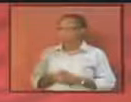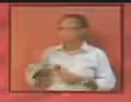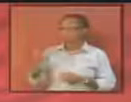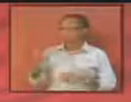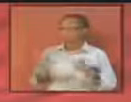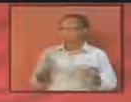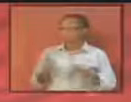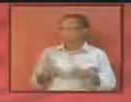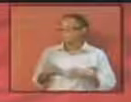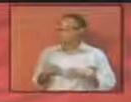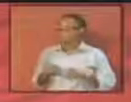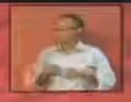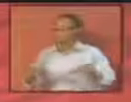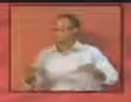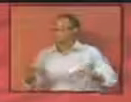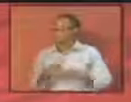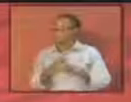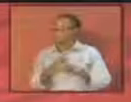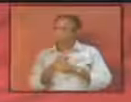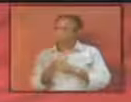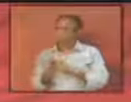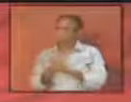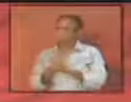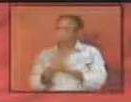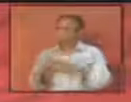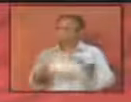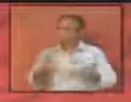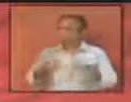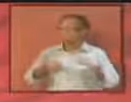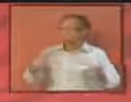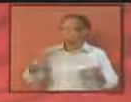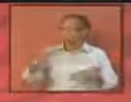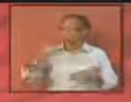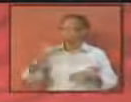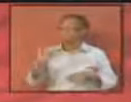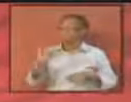spread to someone else. Now, every time someone is infected, you